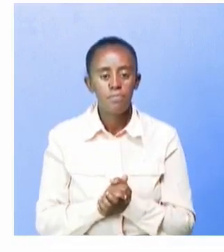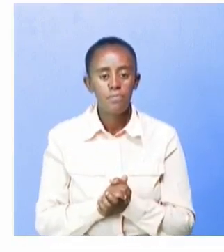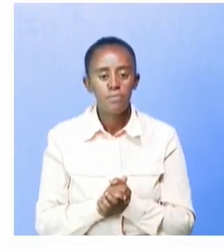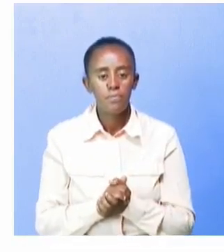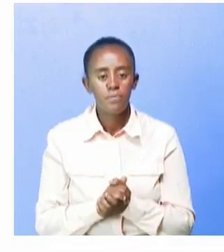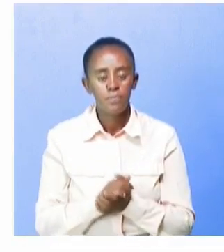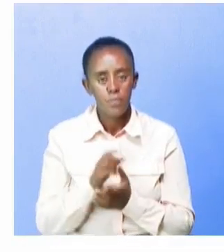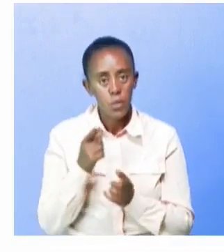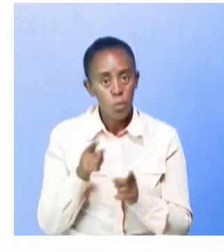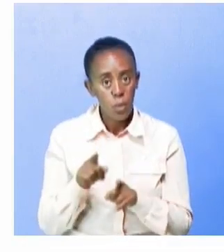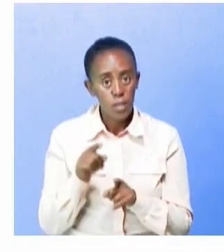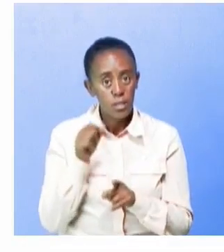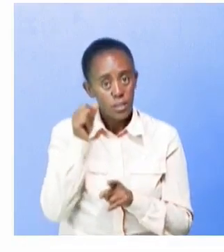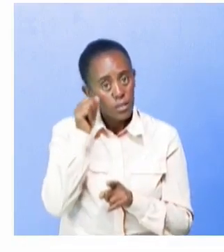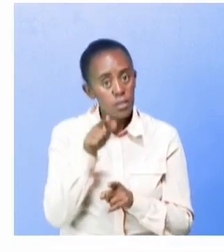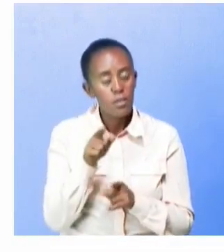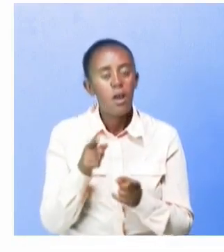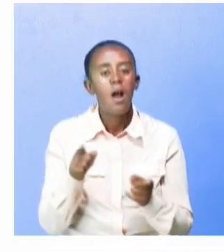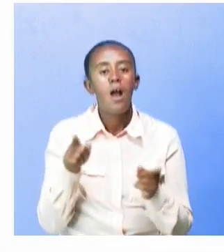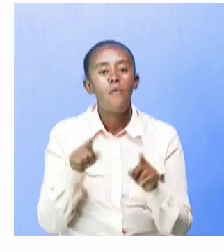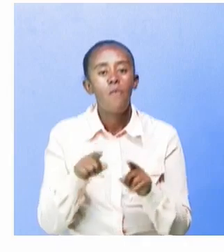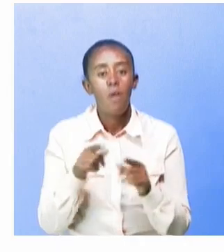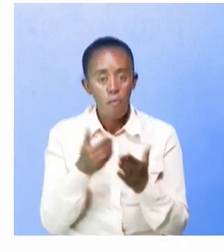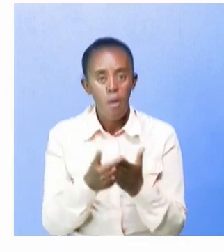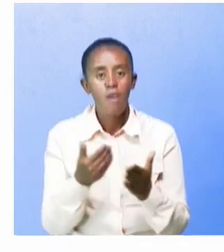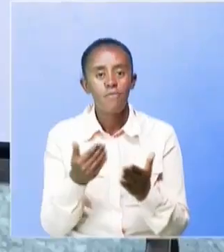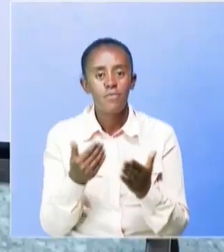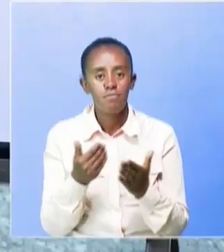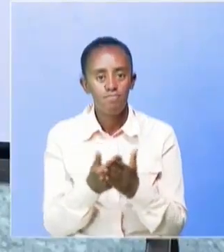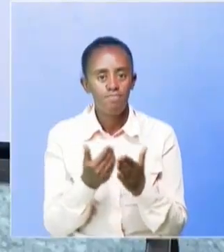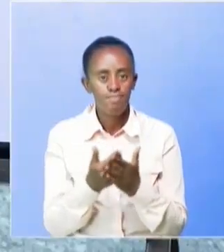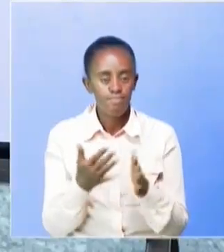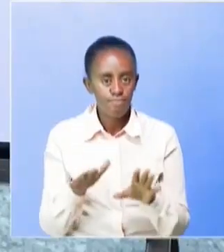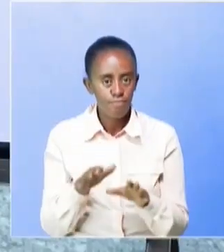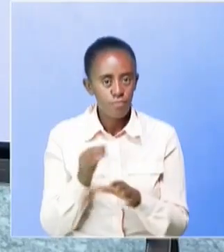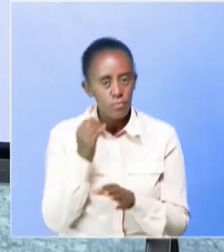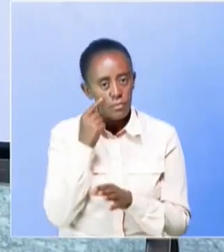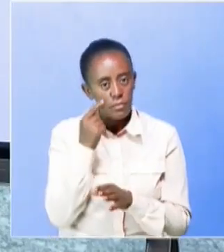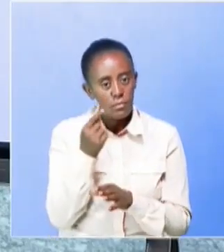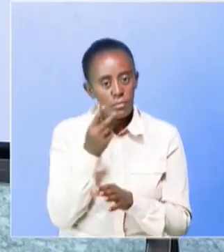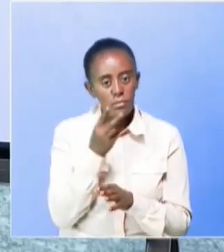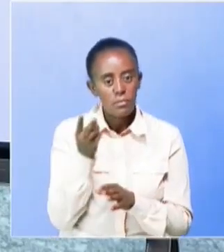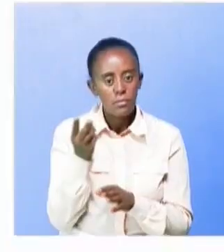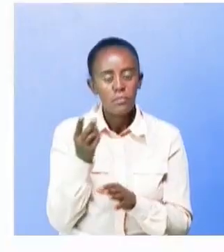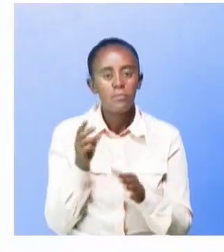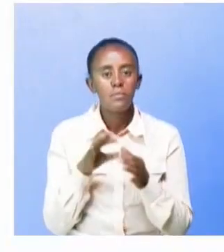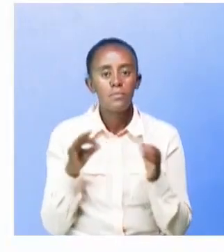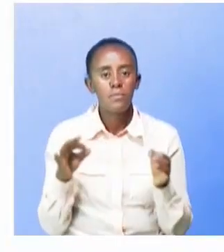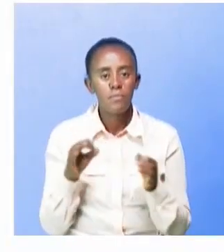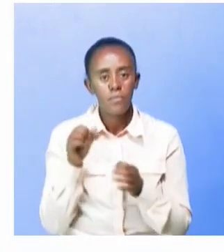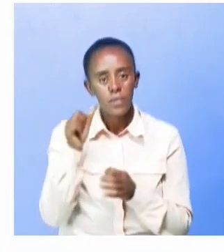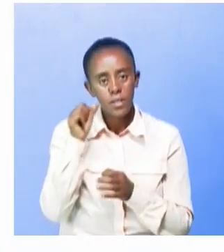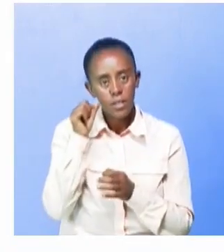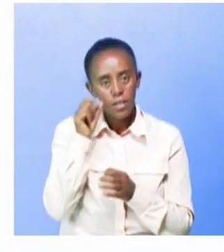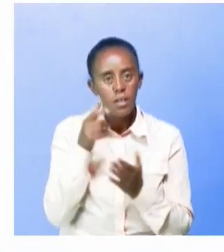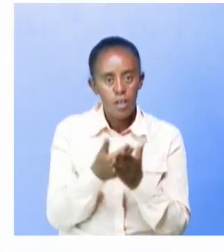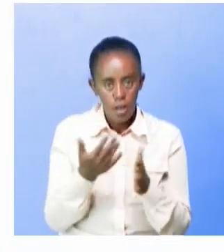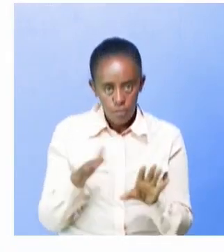When he arrived. So if you see this, he had